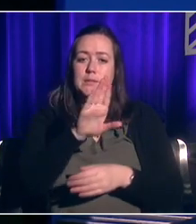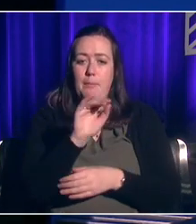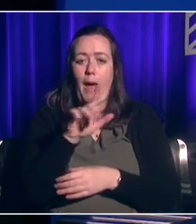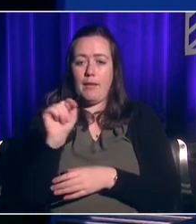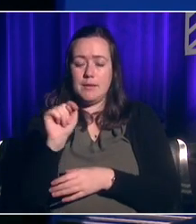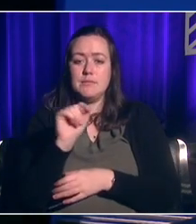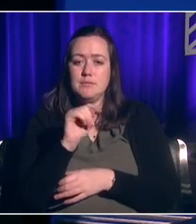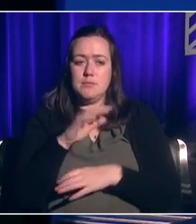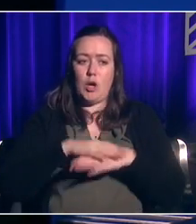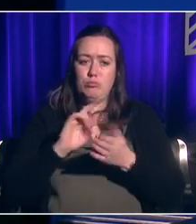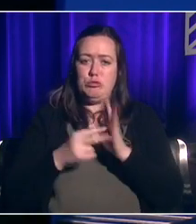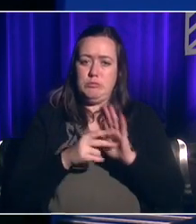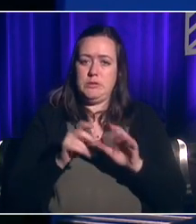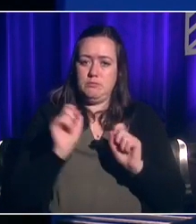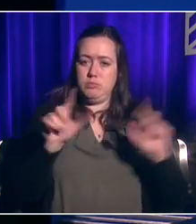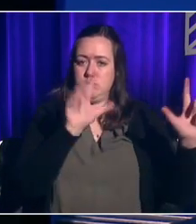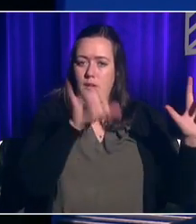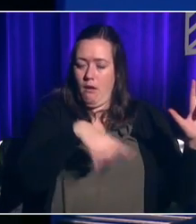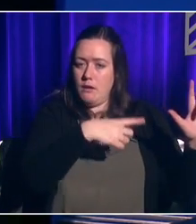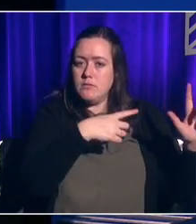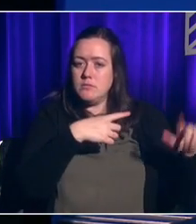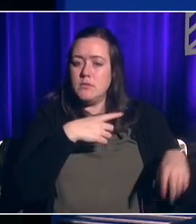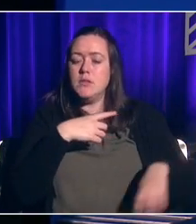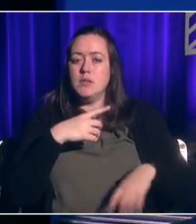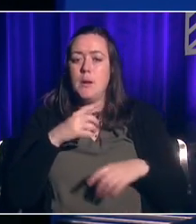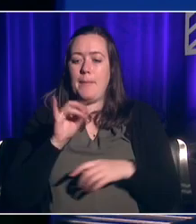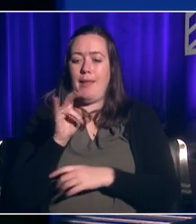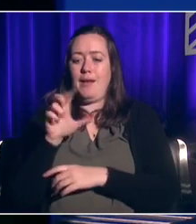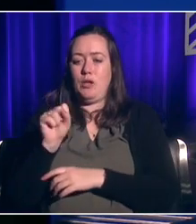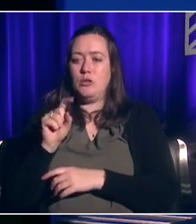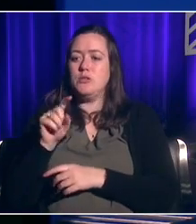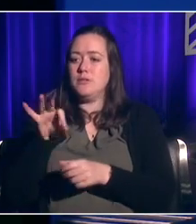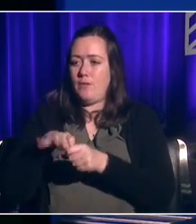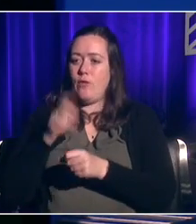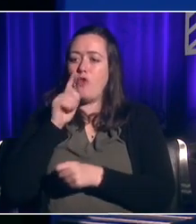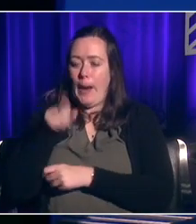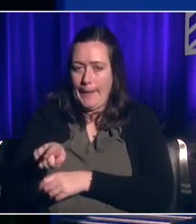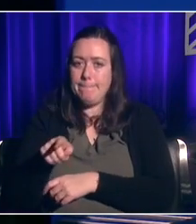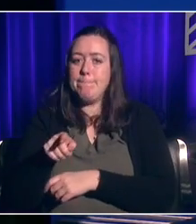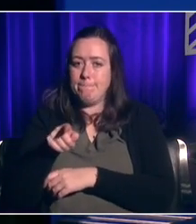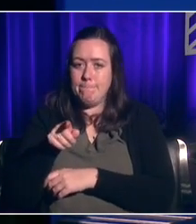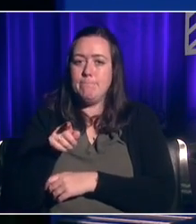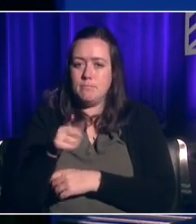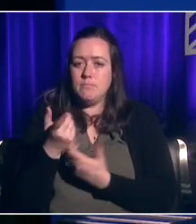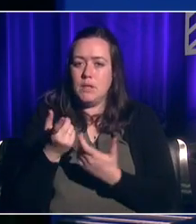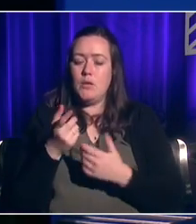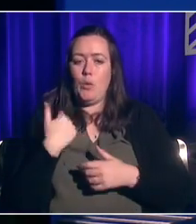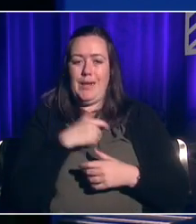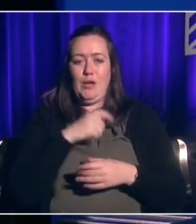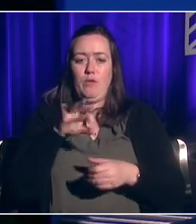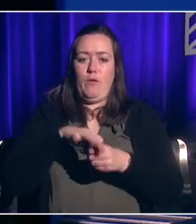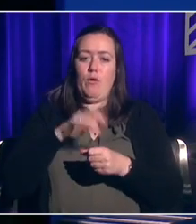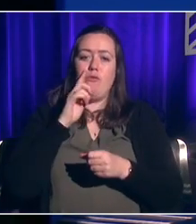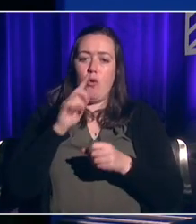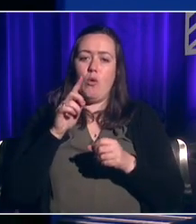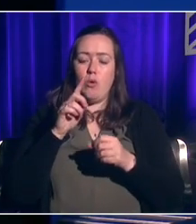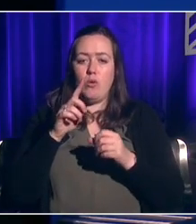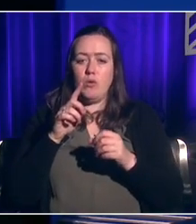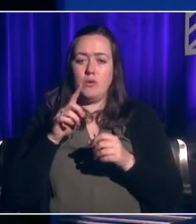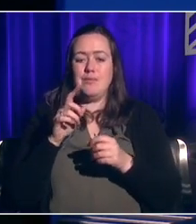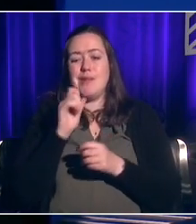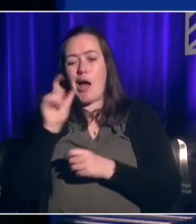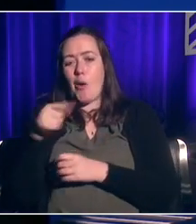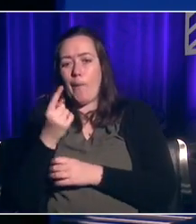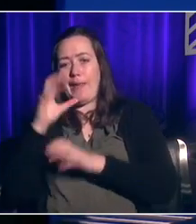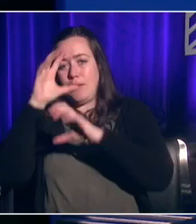And I think what we need to look at is that we need to make sure that we're participating not just for presidential and not necessarily for